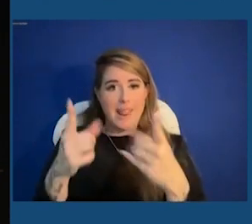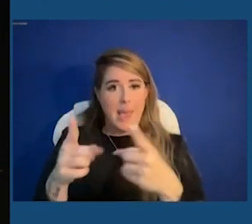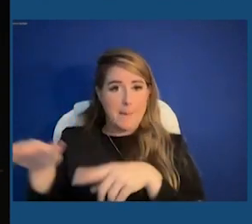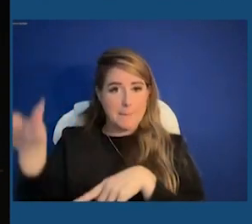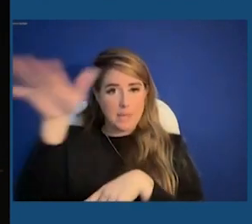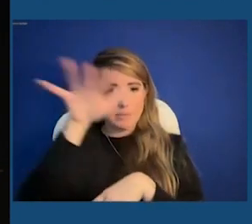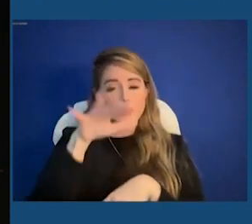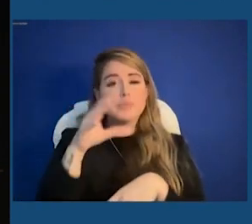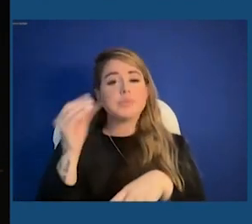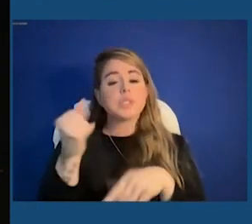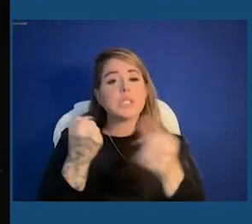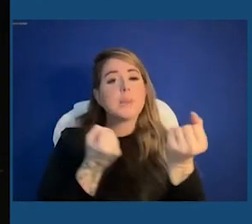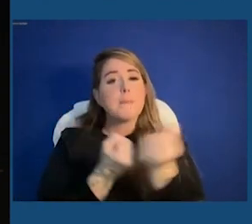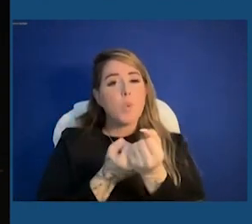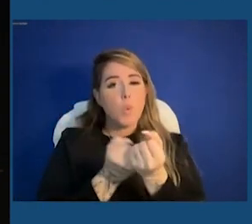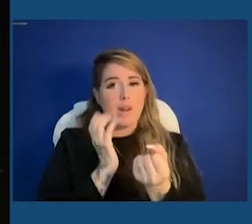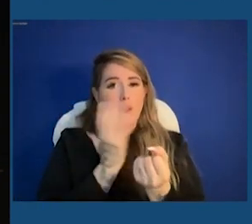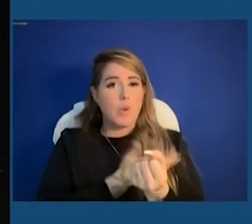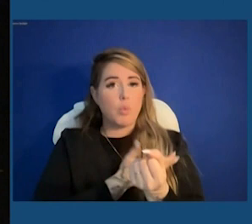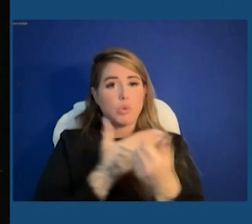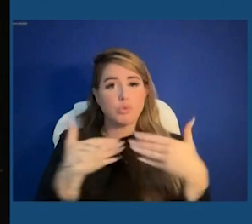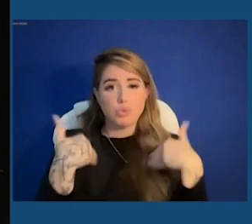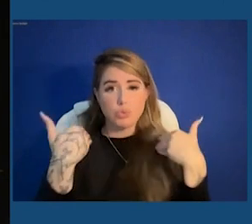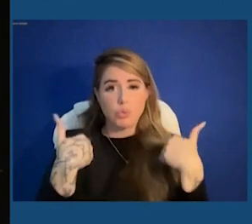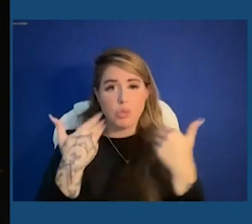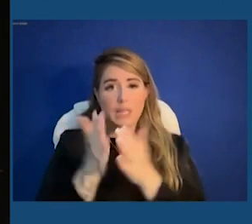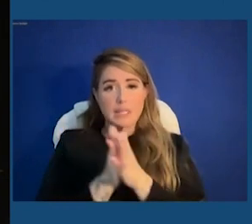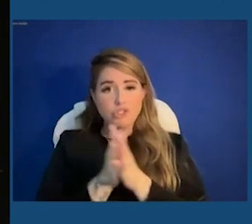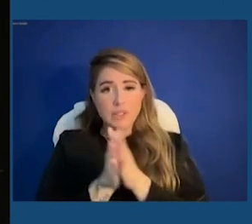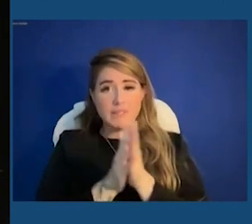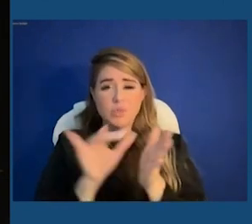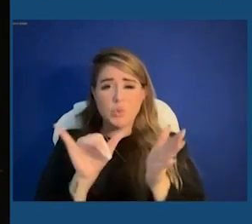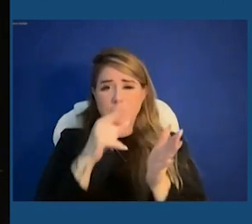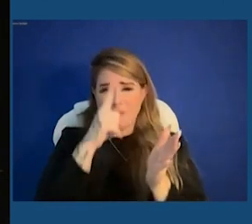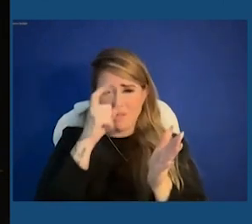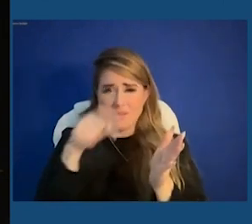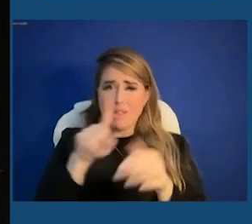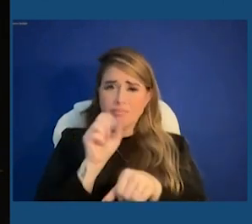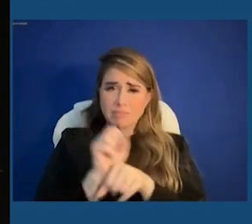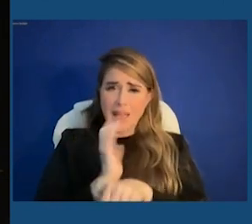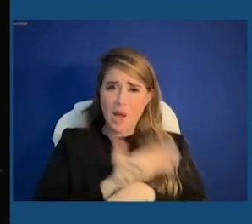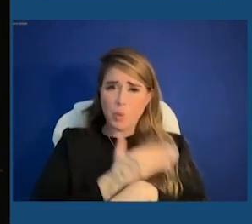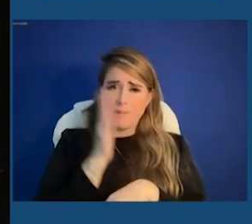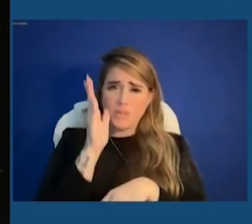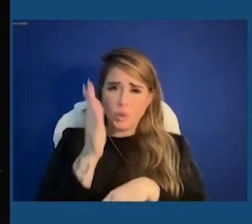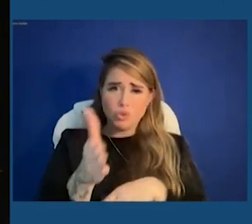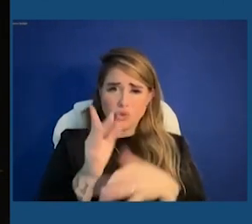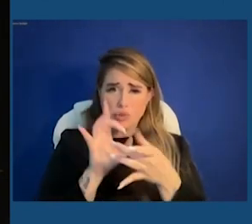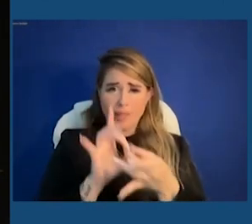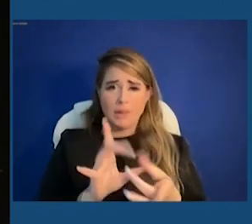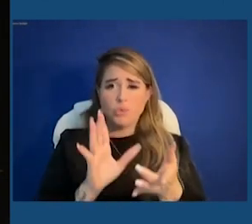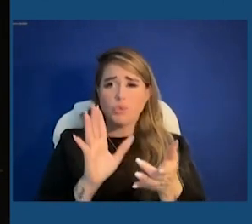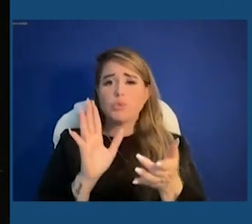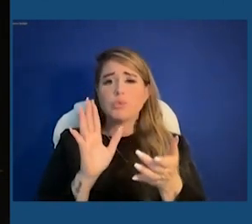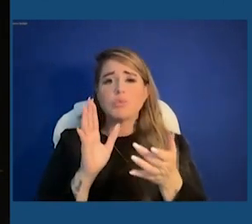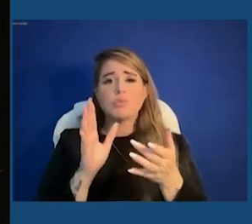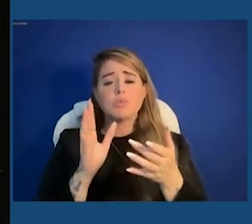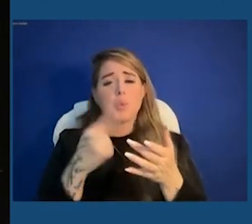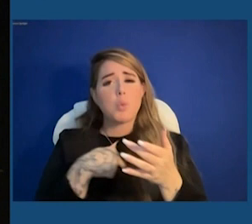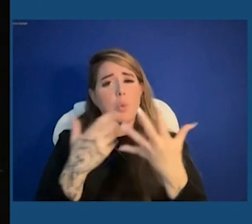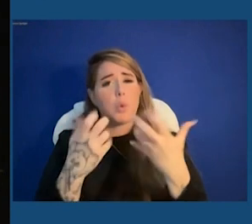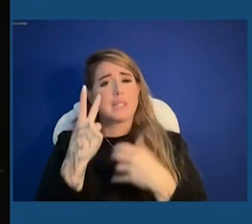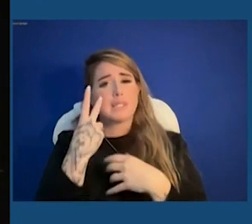and supporting our youth initiatives because they are the future in terms of being able